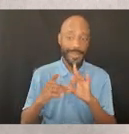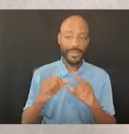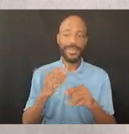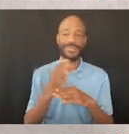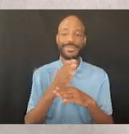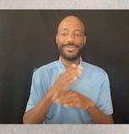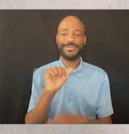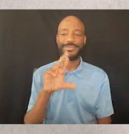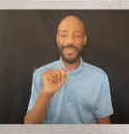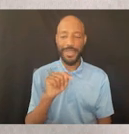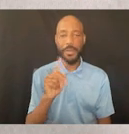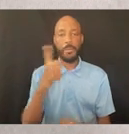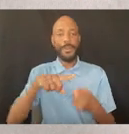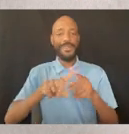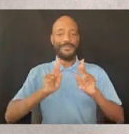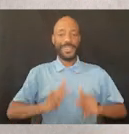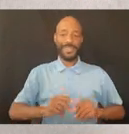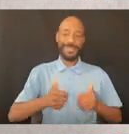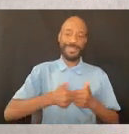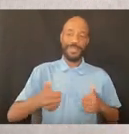we are physically separate from each other.